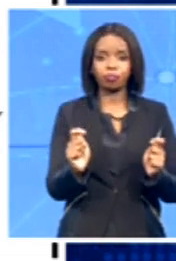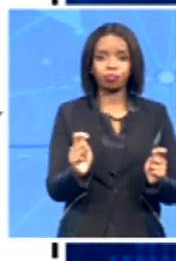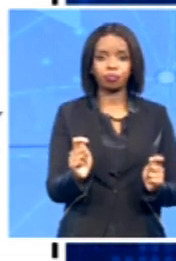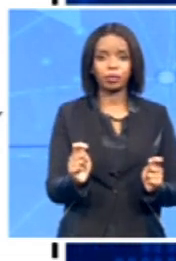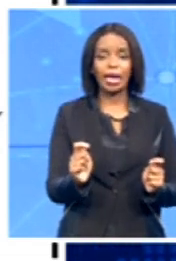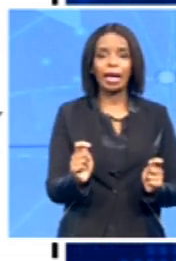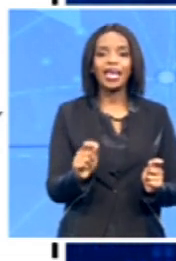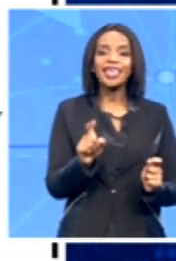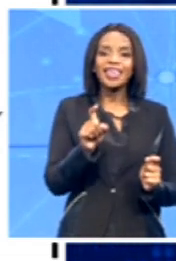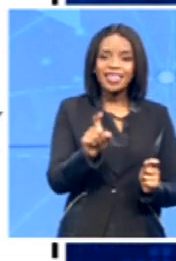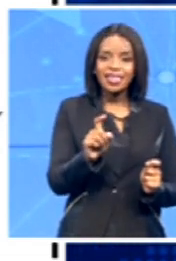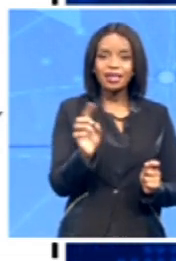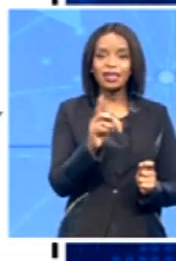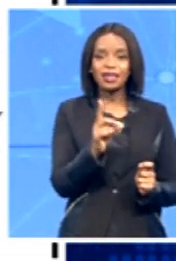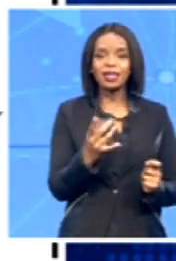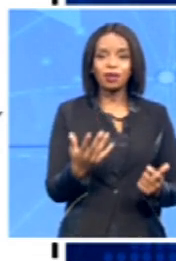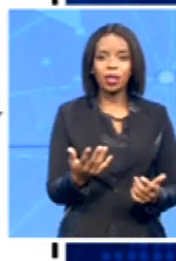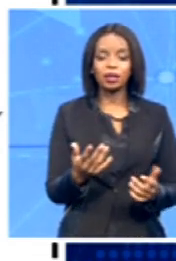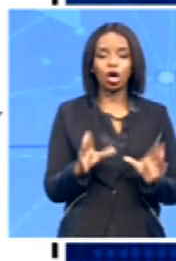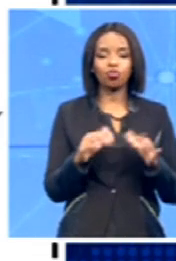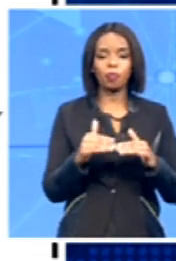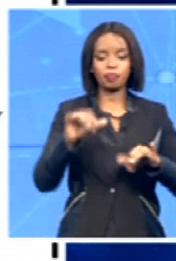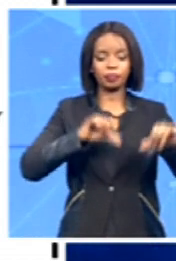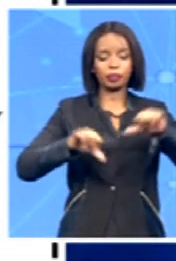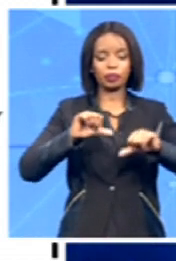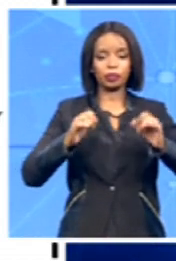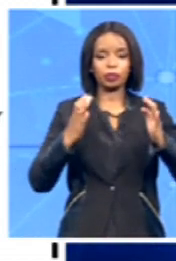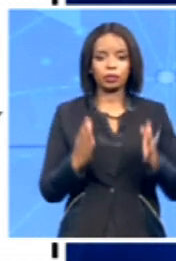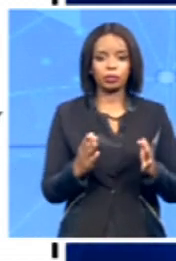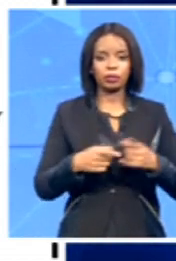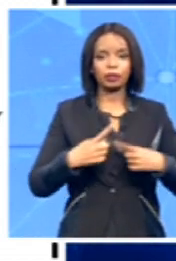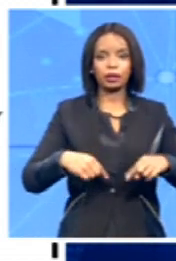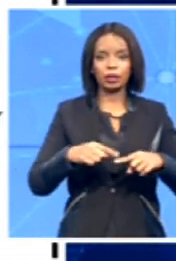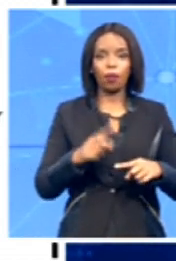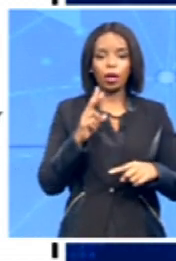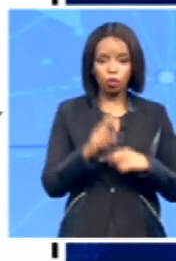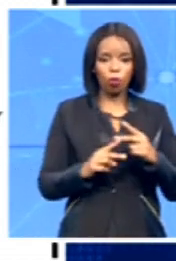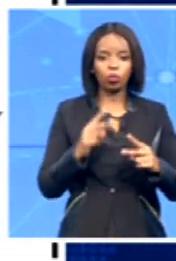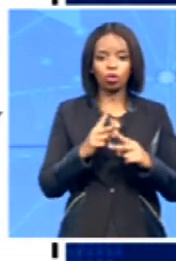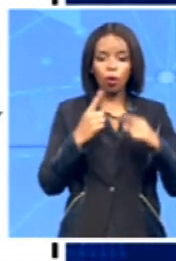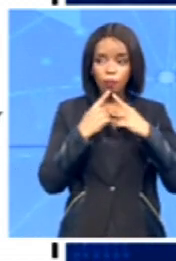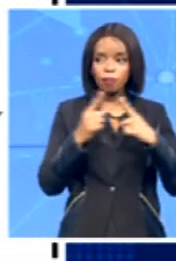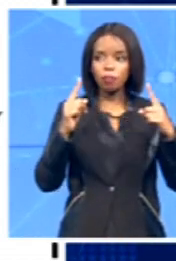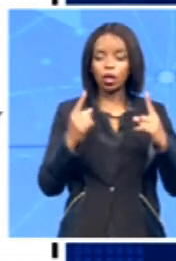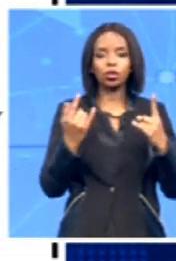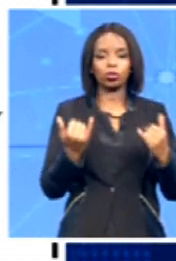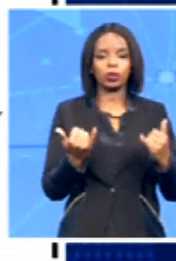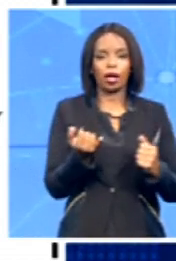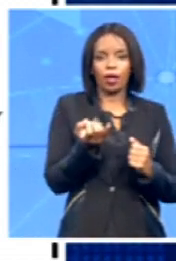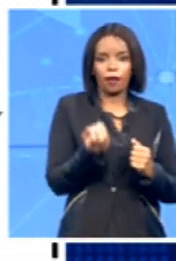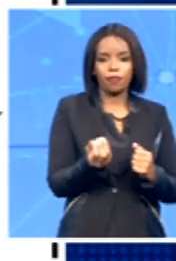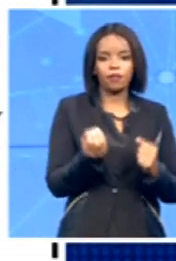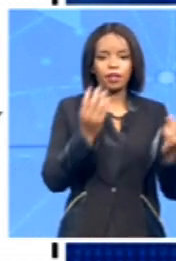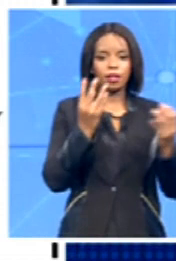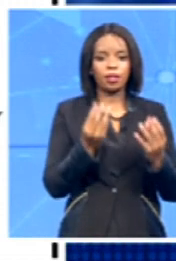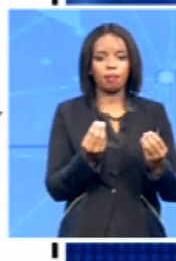scientists also being published today, that there's a lower absolute number of deaths occurred in the fourth wave. Obviously, we knew